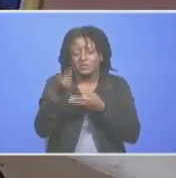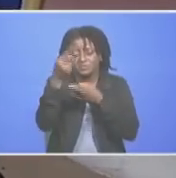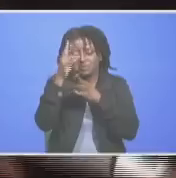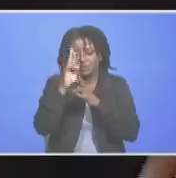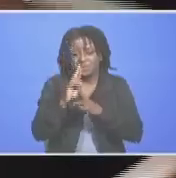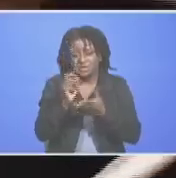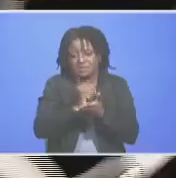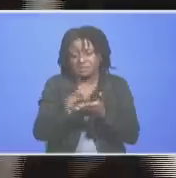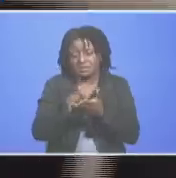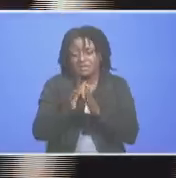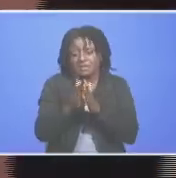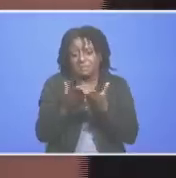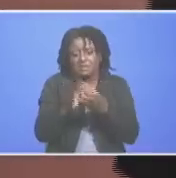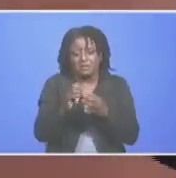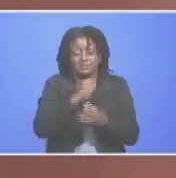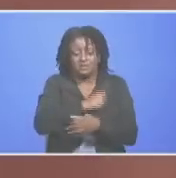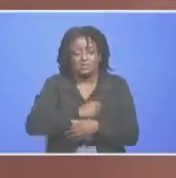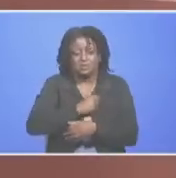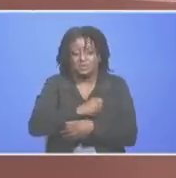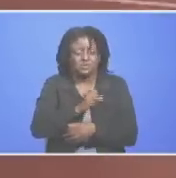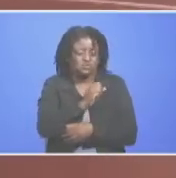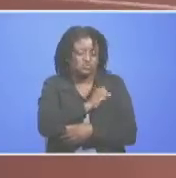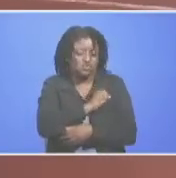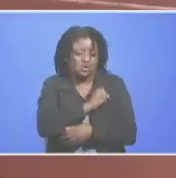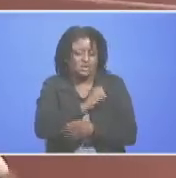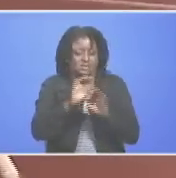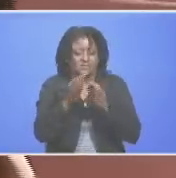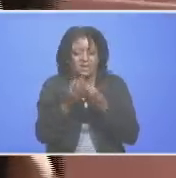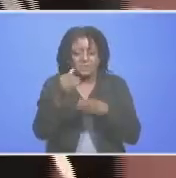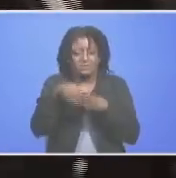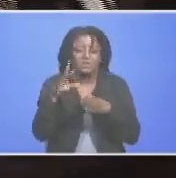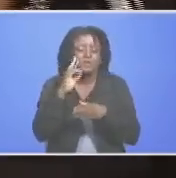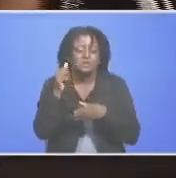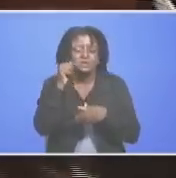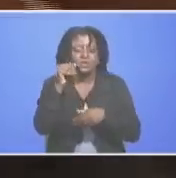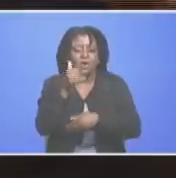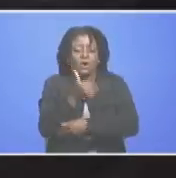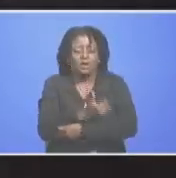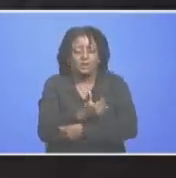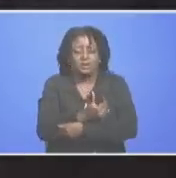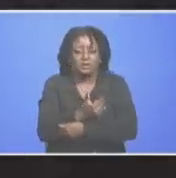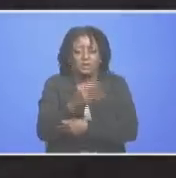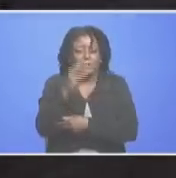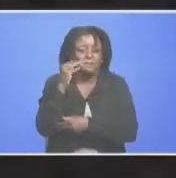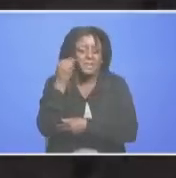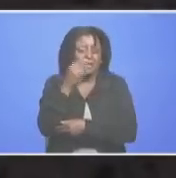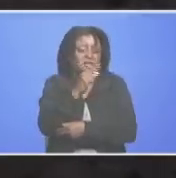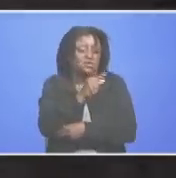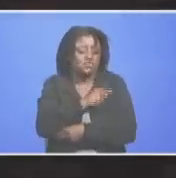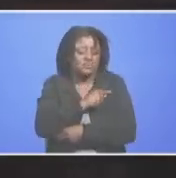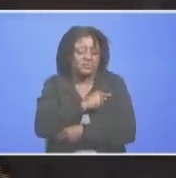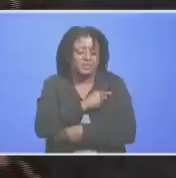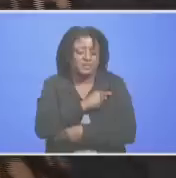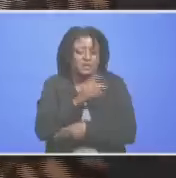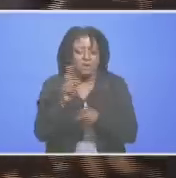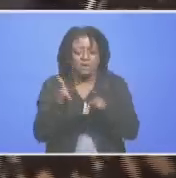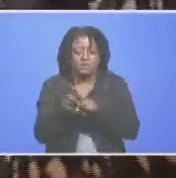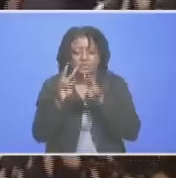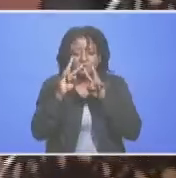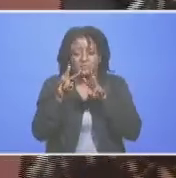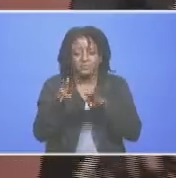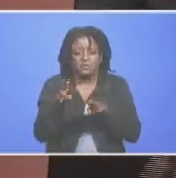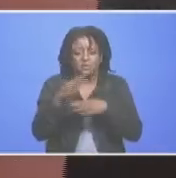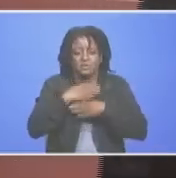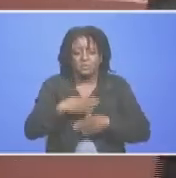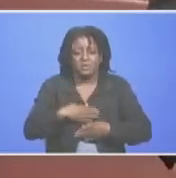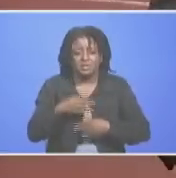Condolence. Strachan's family, including her daughter, former Progressive Liberal Party Cabinet Minister Melanie Griffin, also viewed the body and was greeted